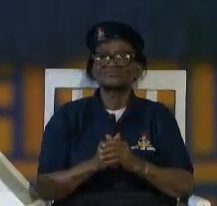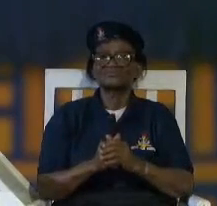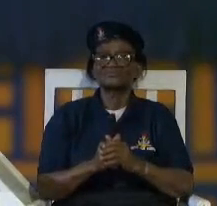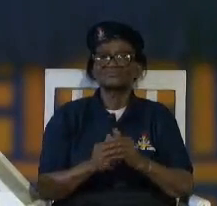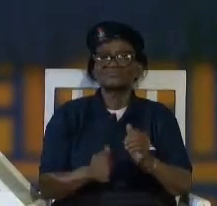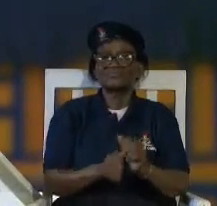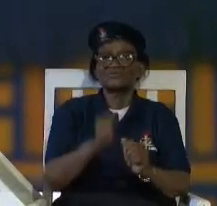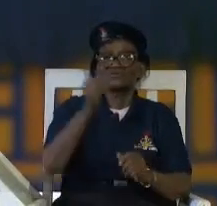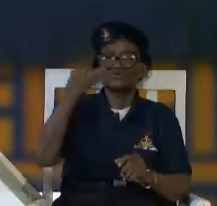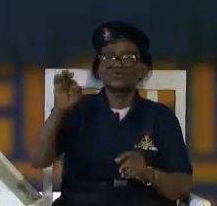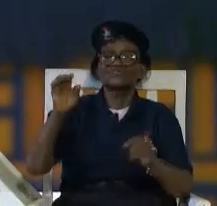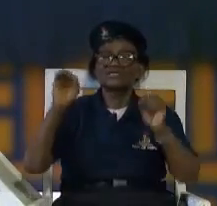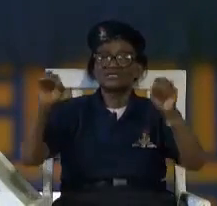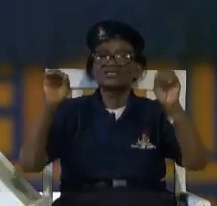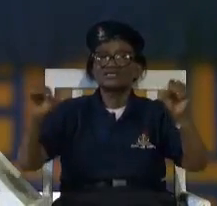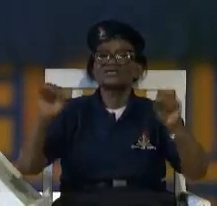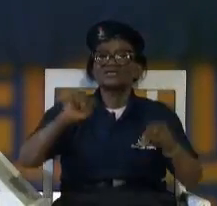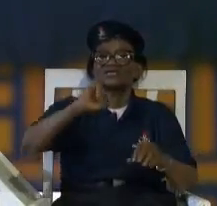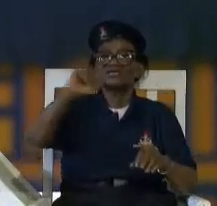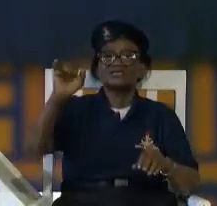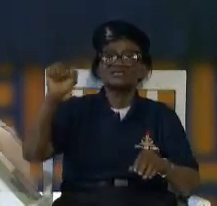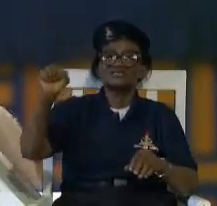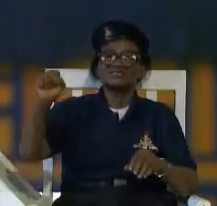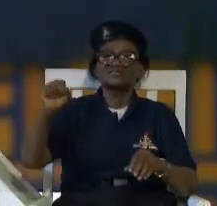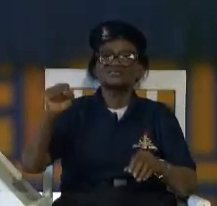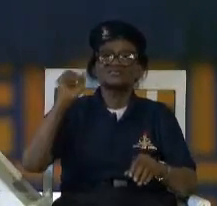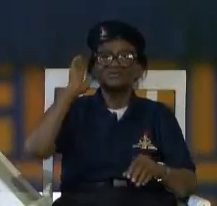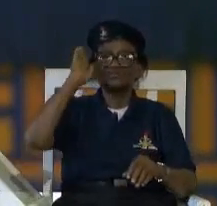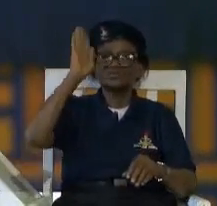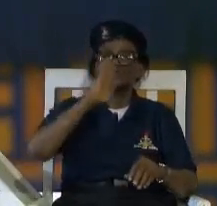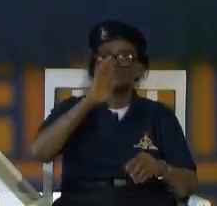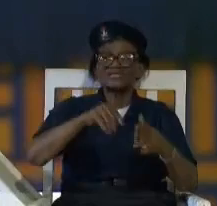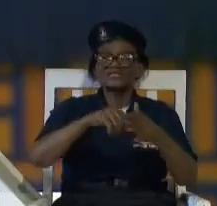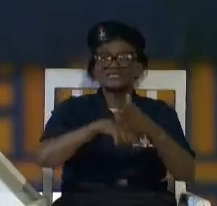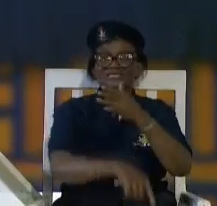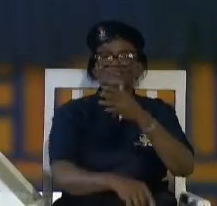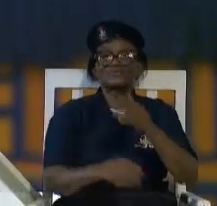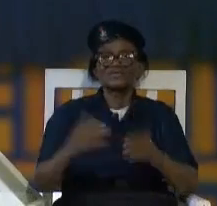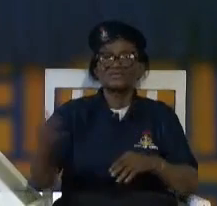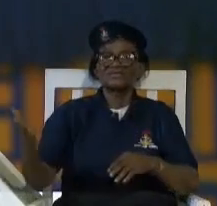most of the teachings will be deep things,